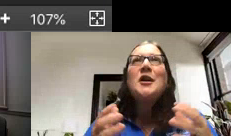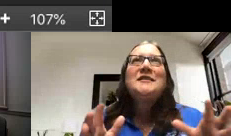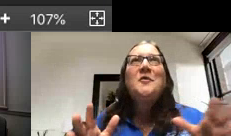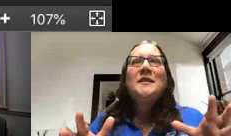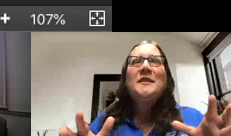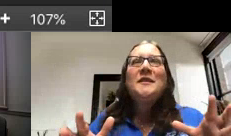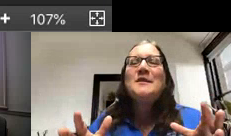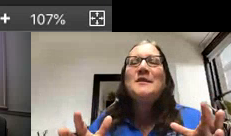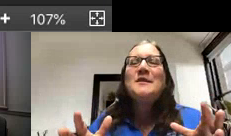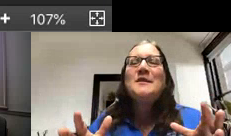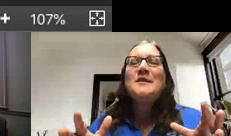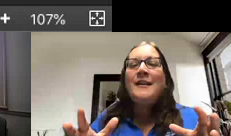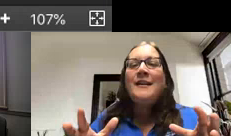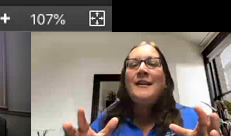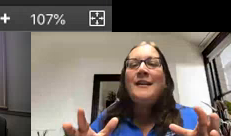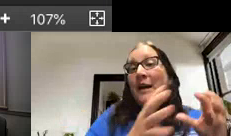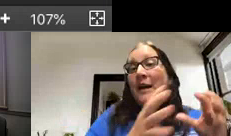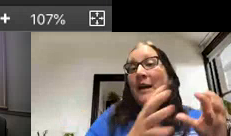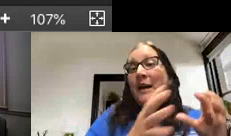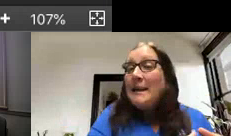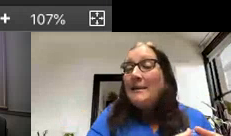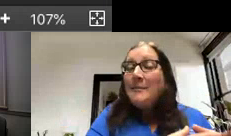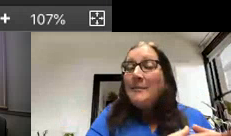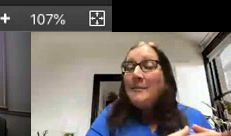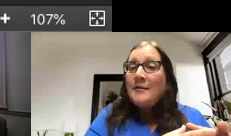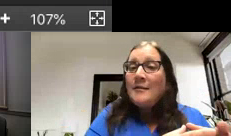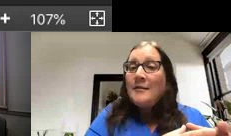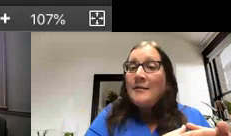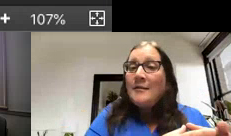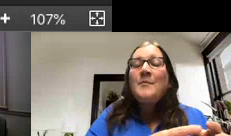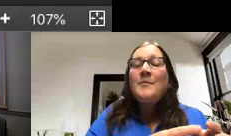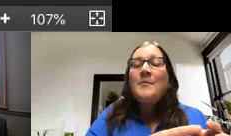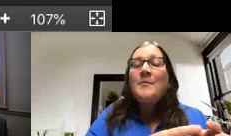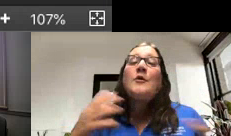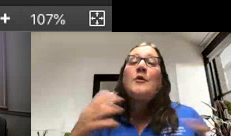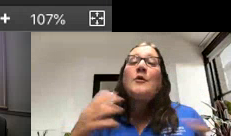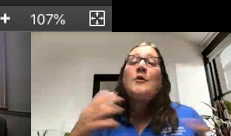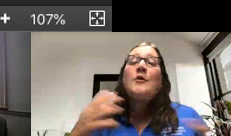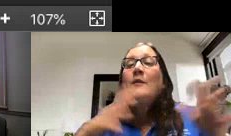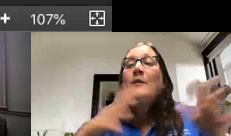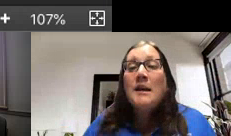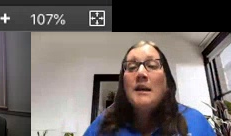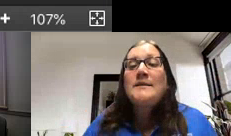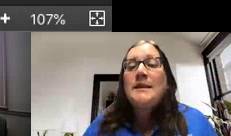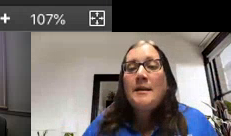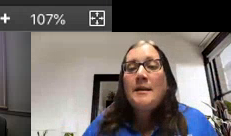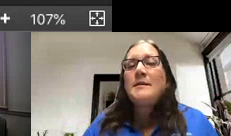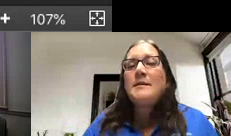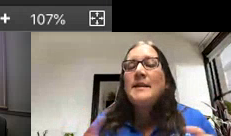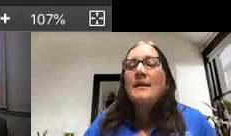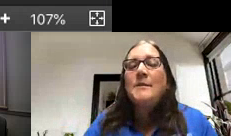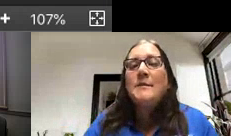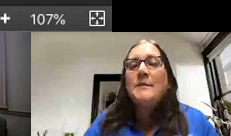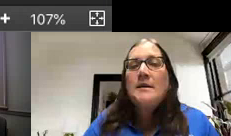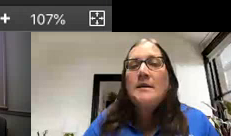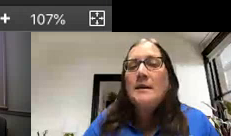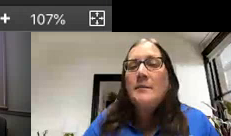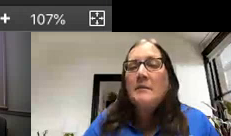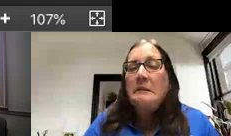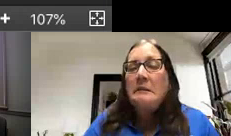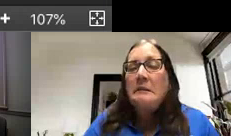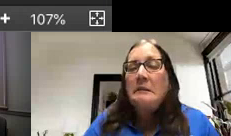where I'm trying not to hopefully confuse everybody, you have a team, right? But you can create a meeting outside of a team. It doesn't have to be